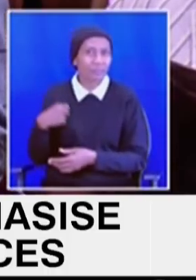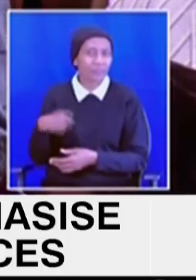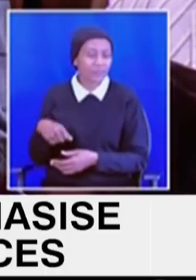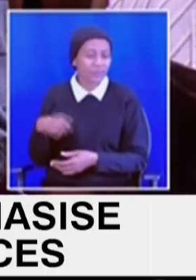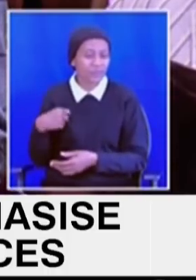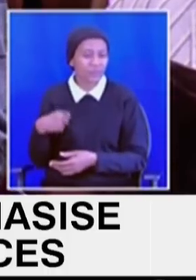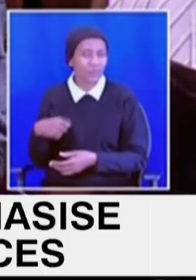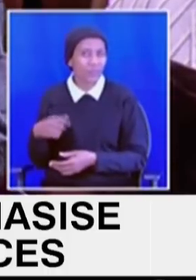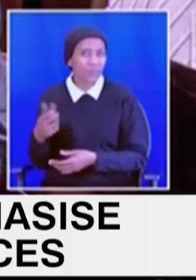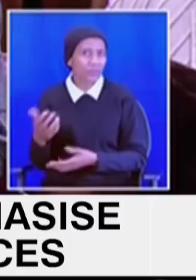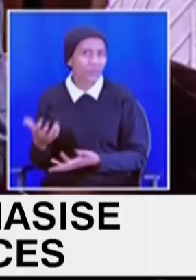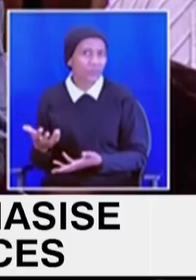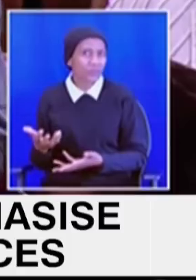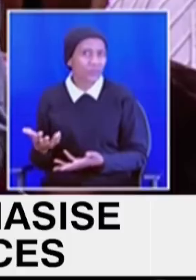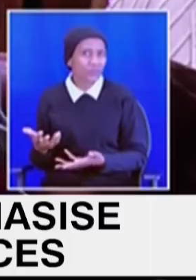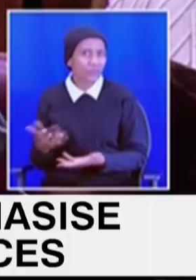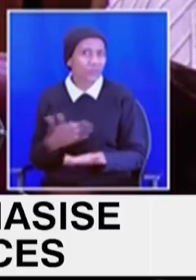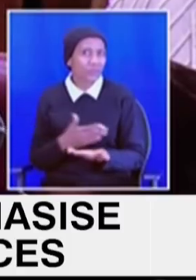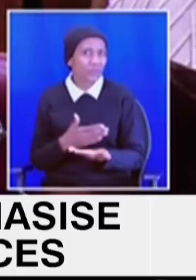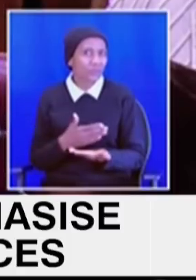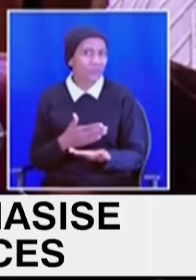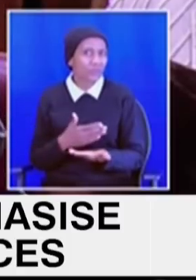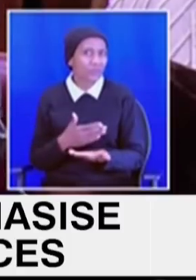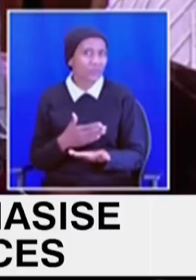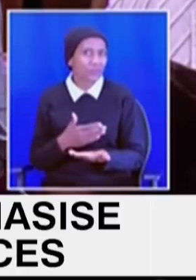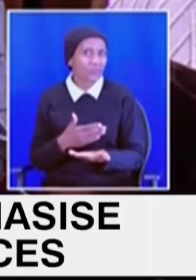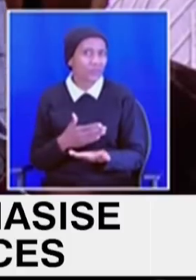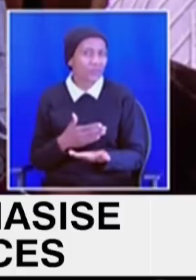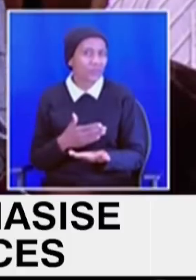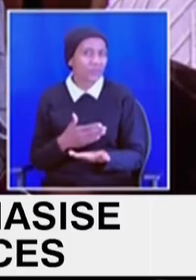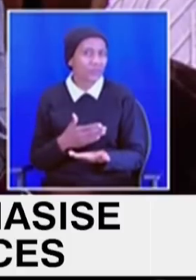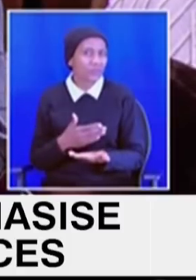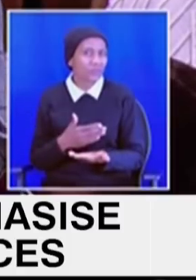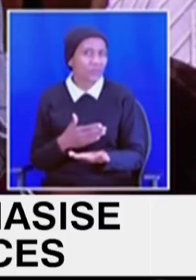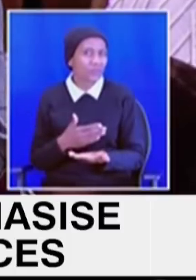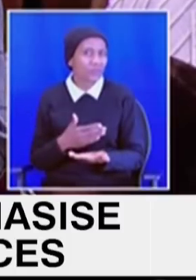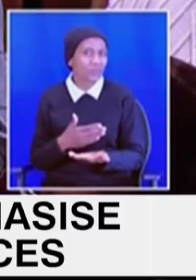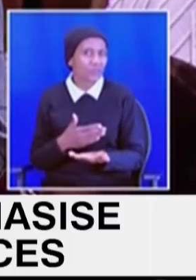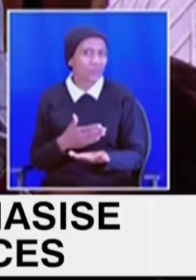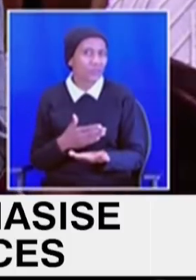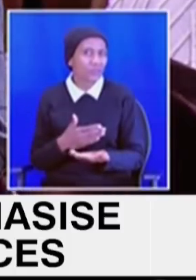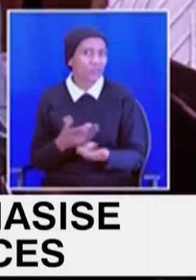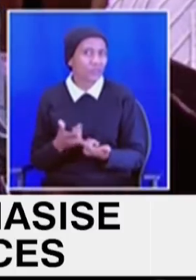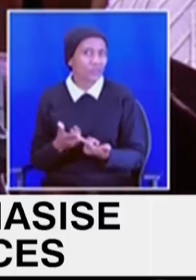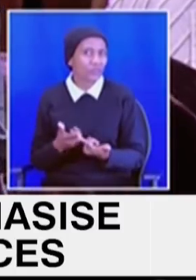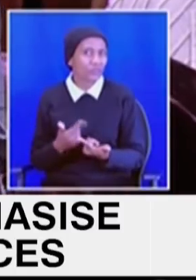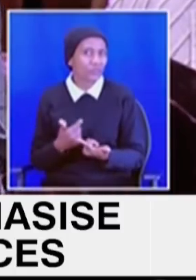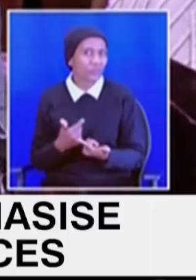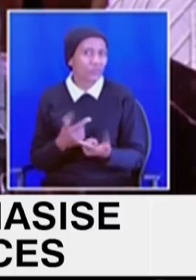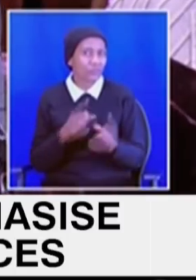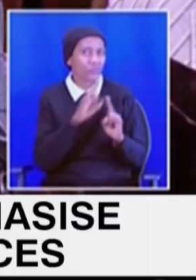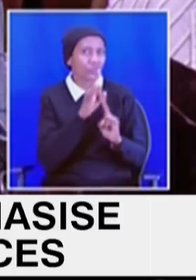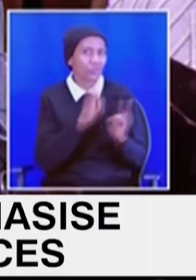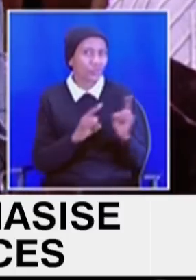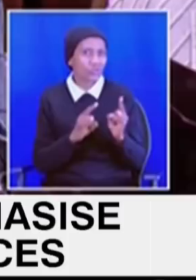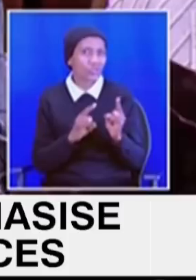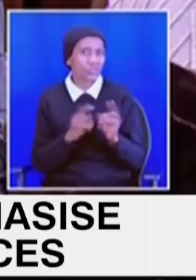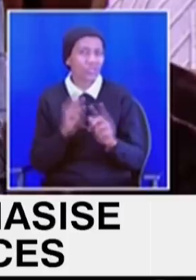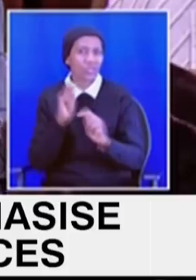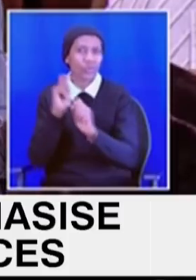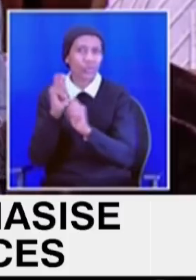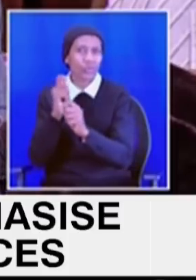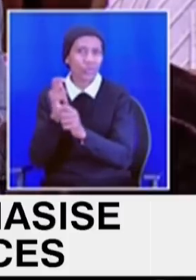are serious differences in terms of the revenue base between especially rural and urban